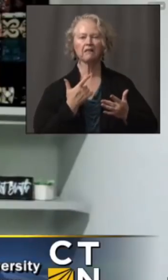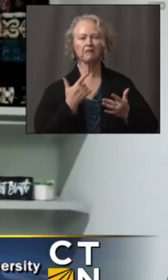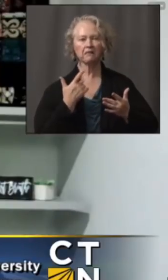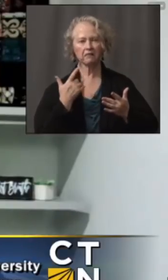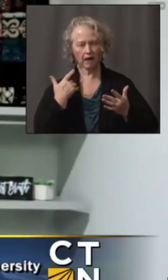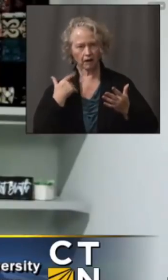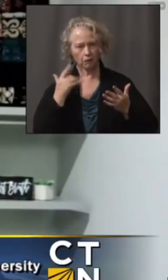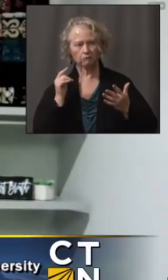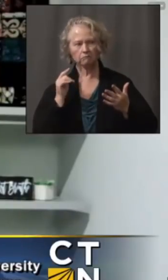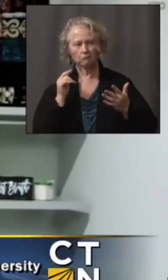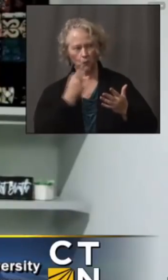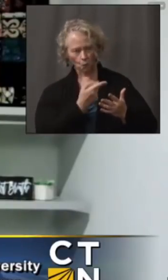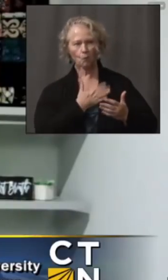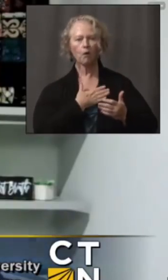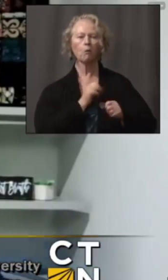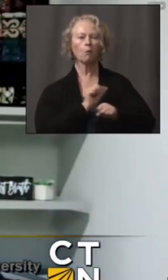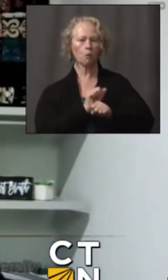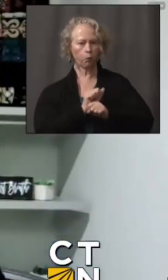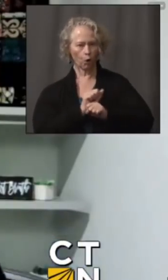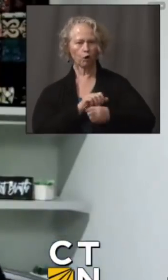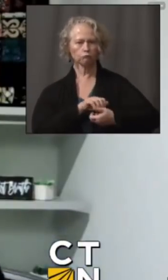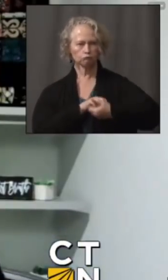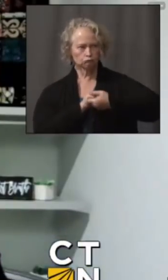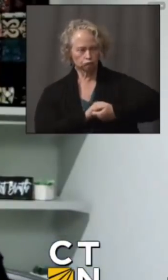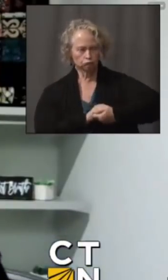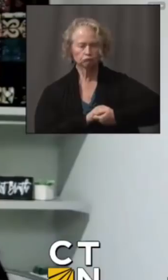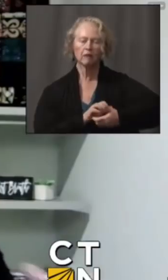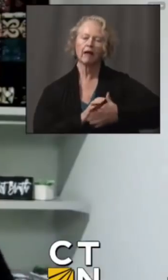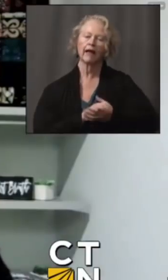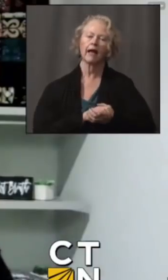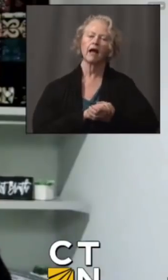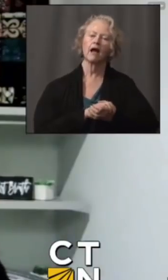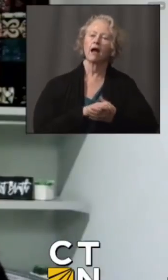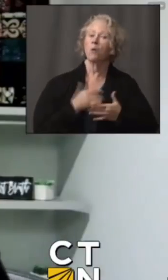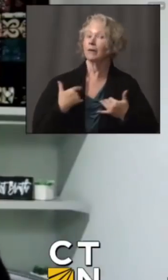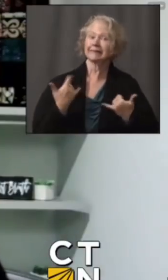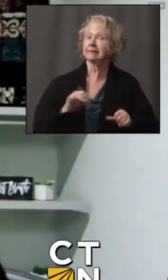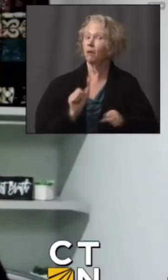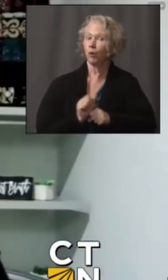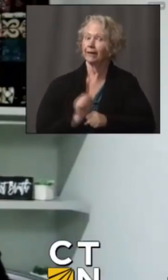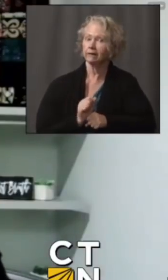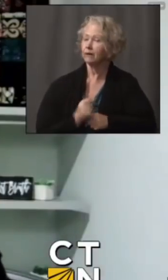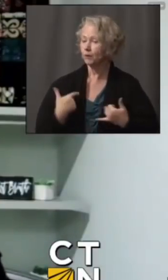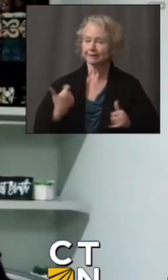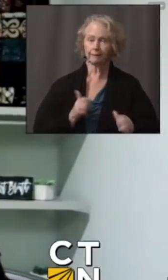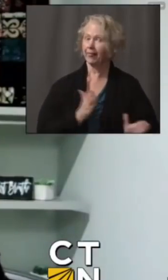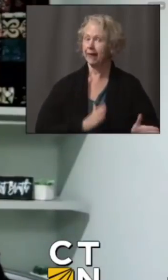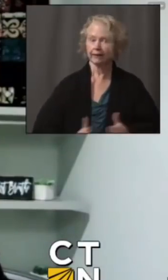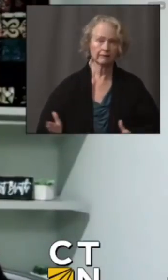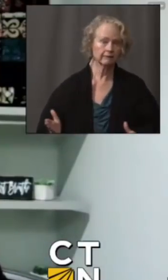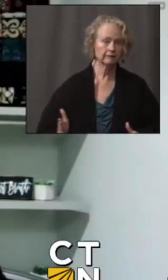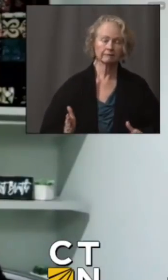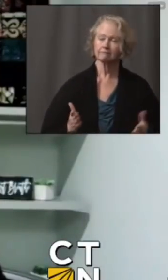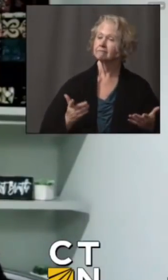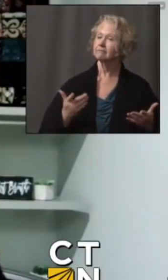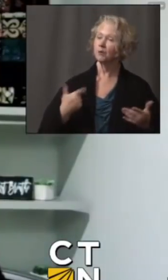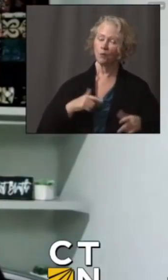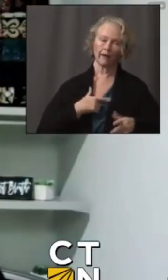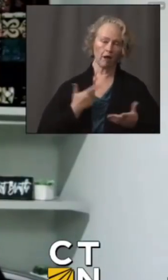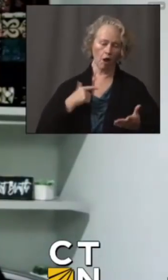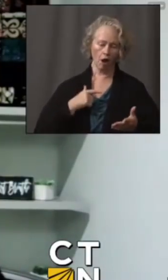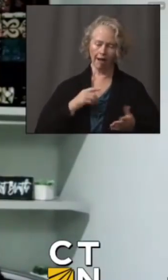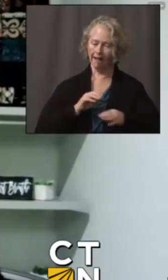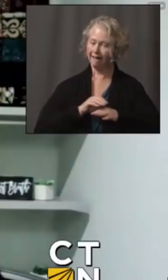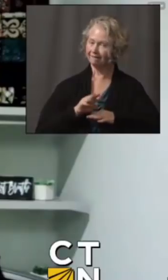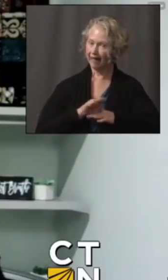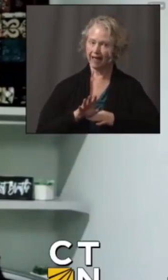current administration. It is certainly, we're still working, we're still planning as the advisory board, advising